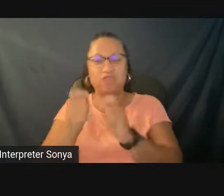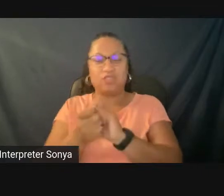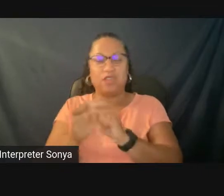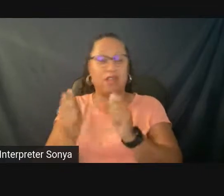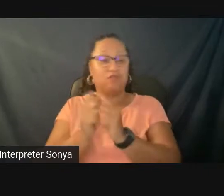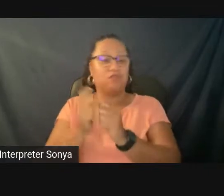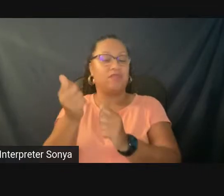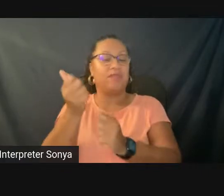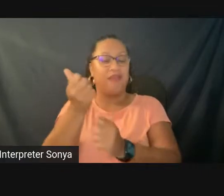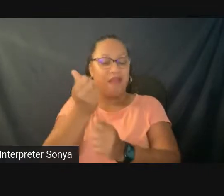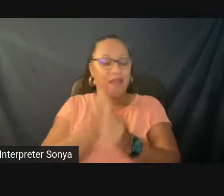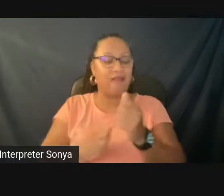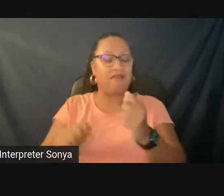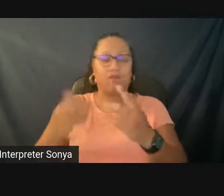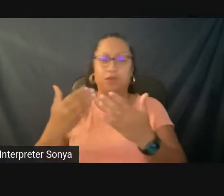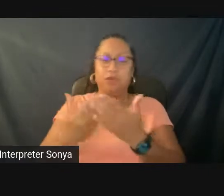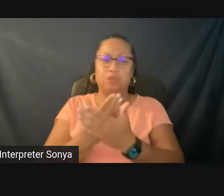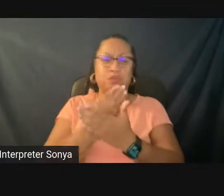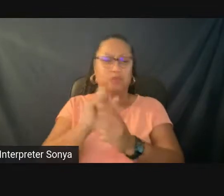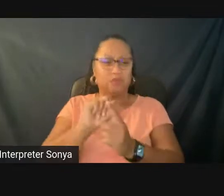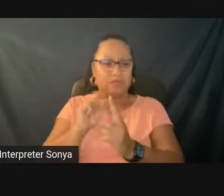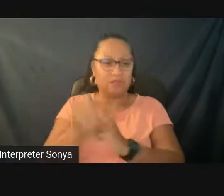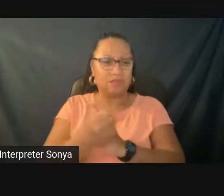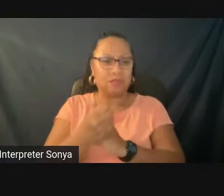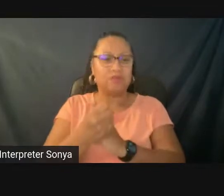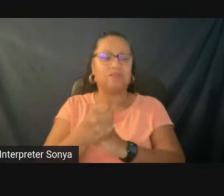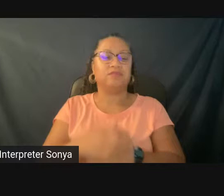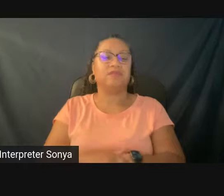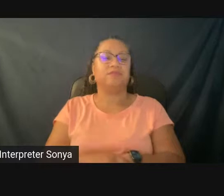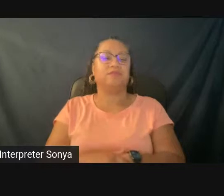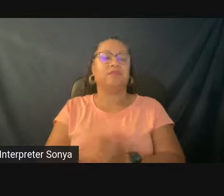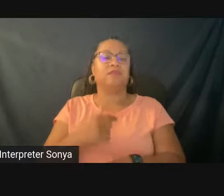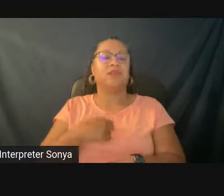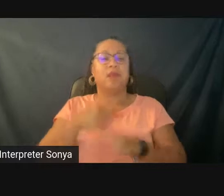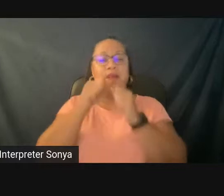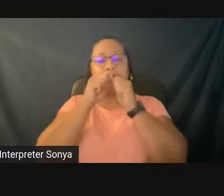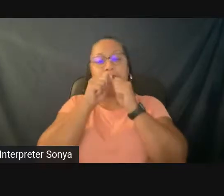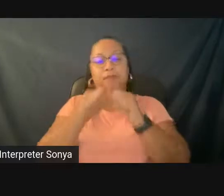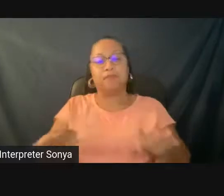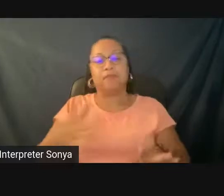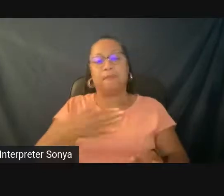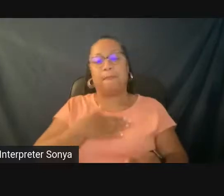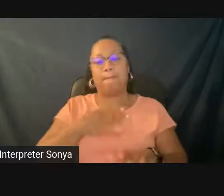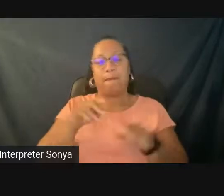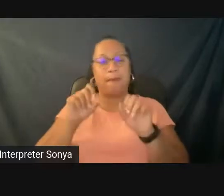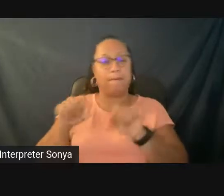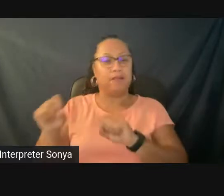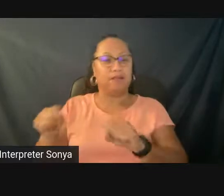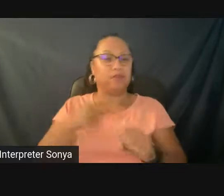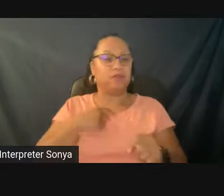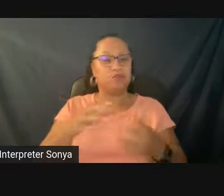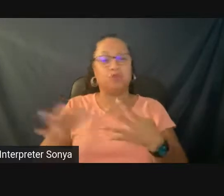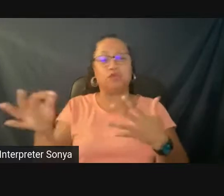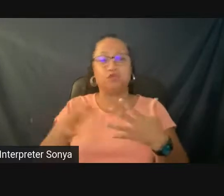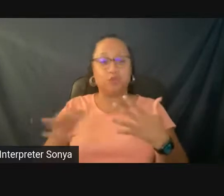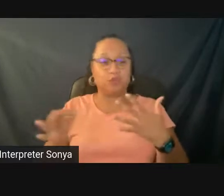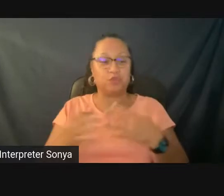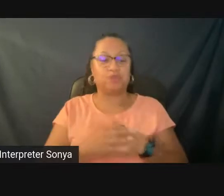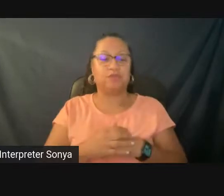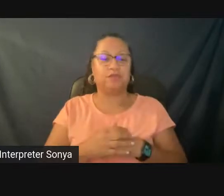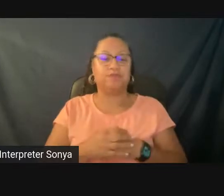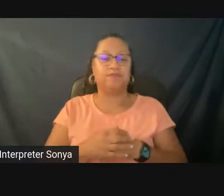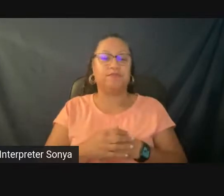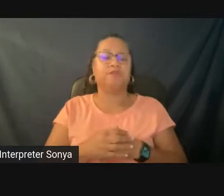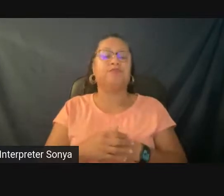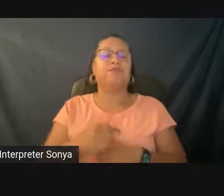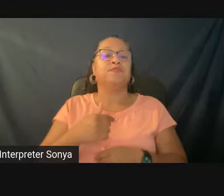and environment. I bless my ability to choose. I bless my seen